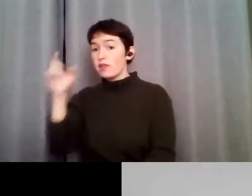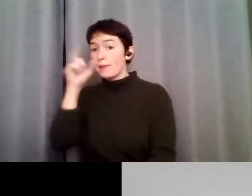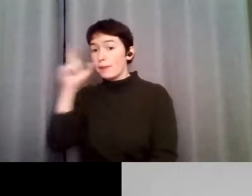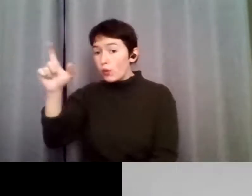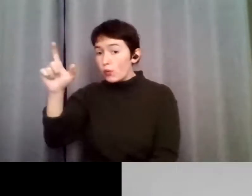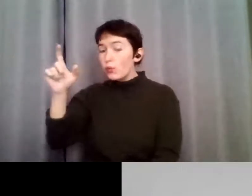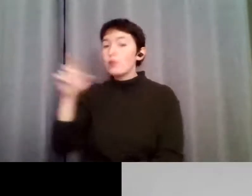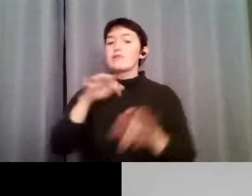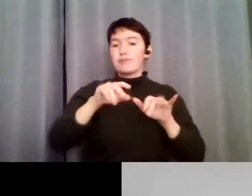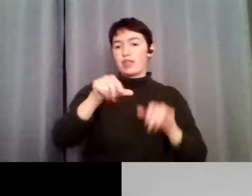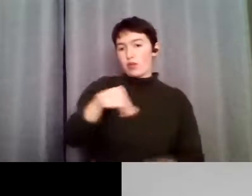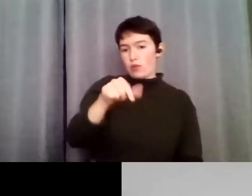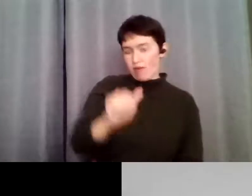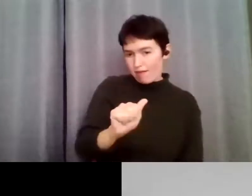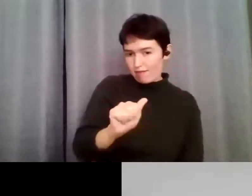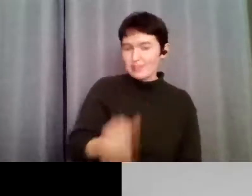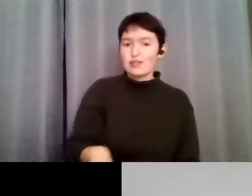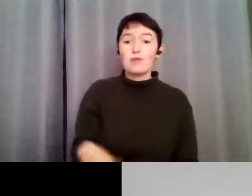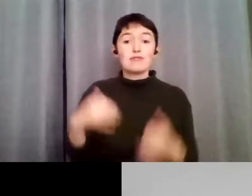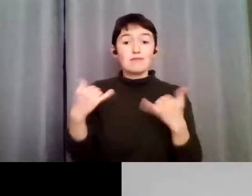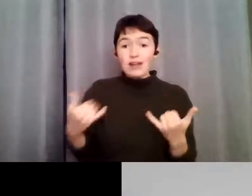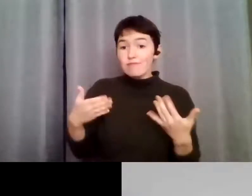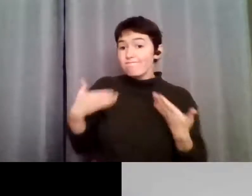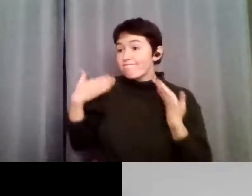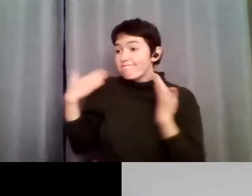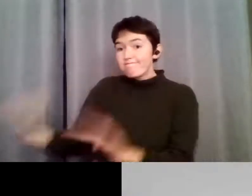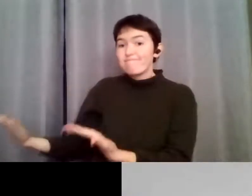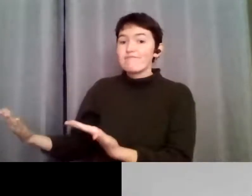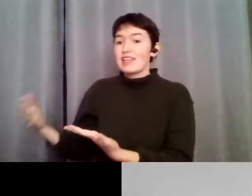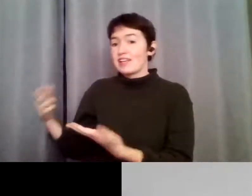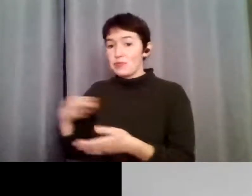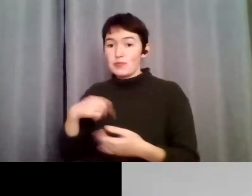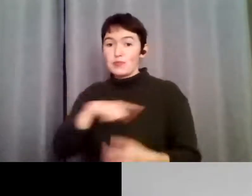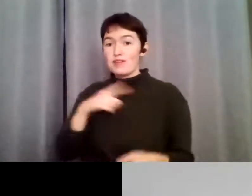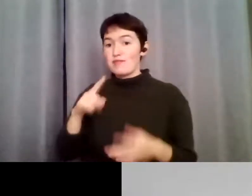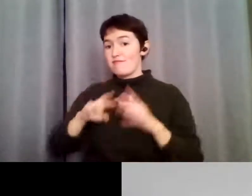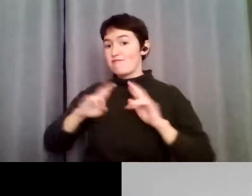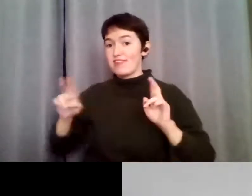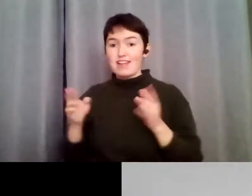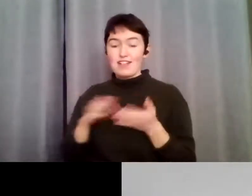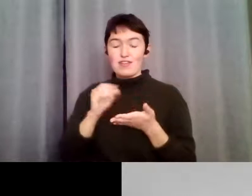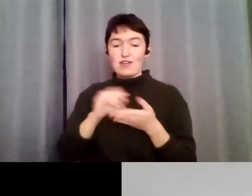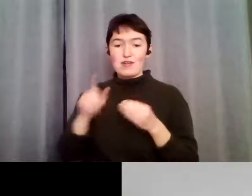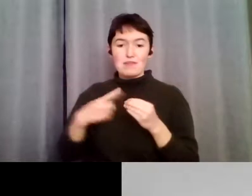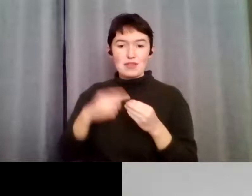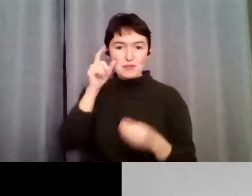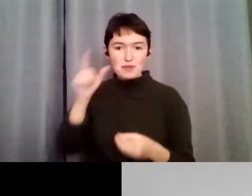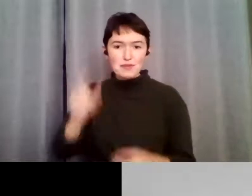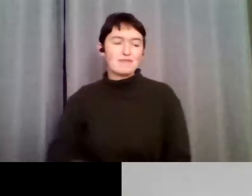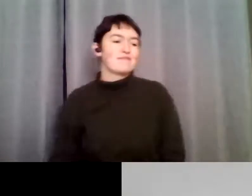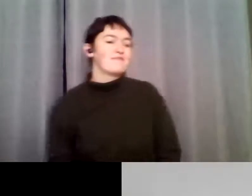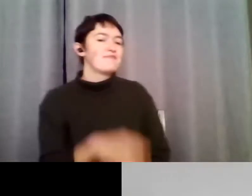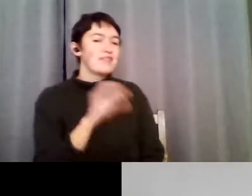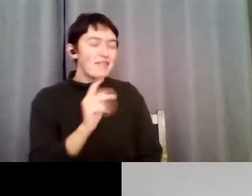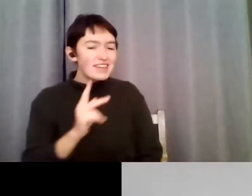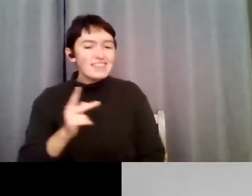I'm just going to hand it over and let's start learning about the moon. All right, sounds good. So I